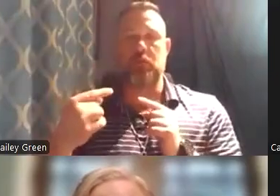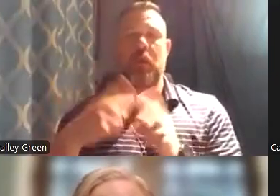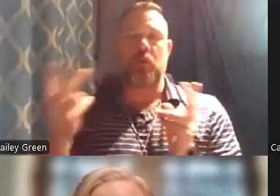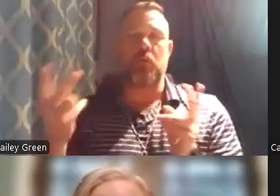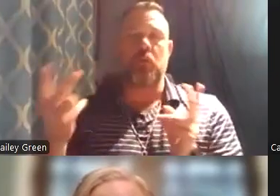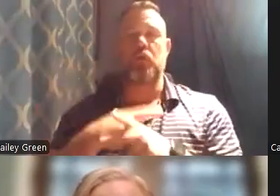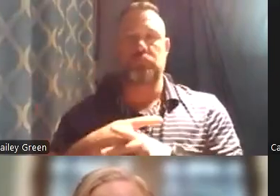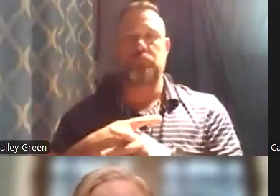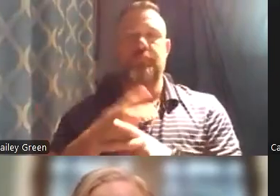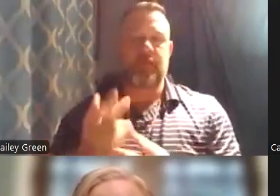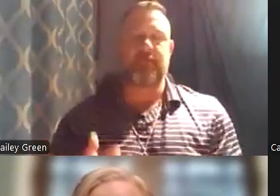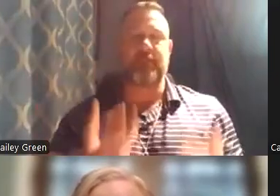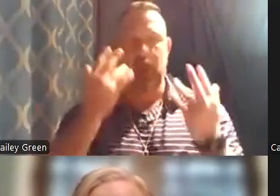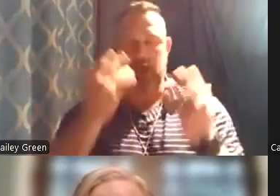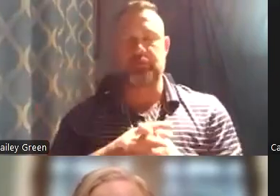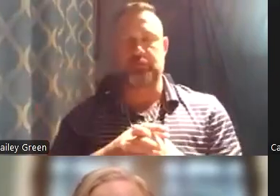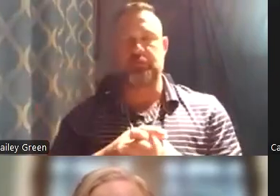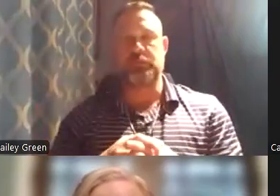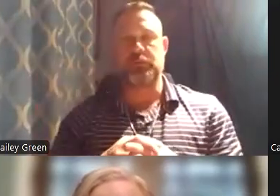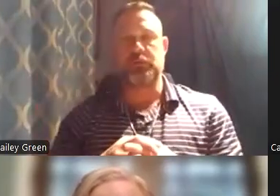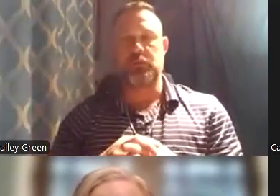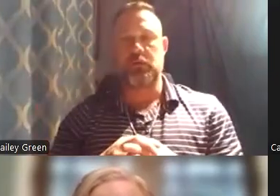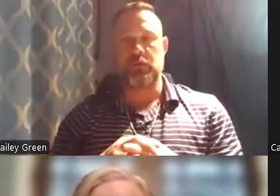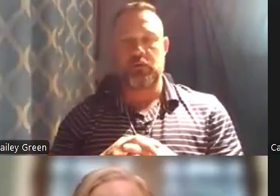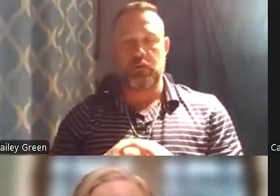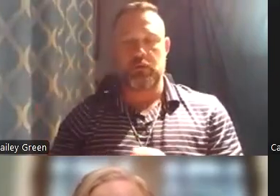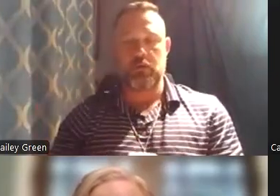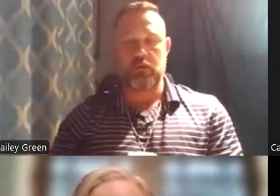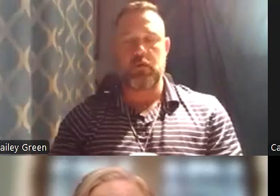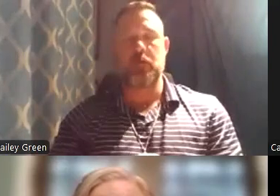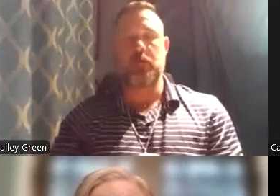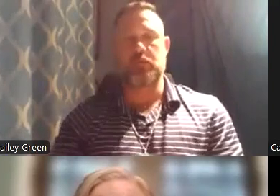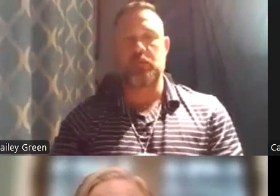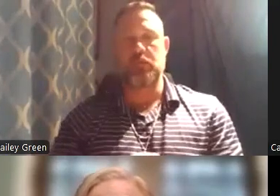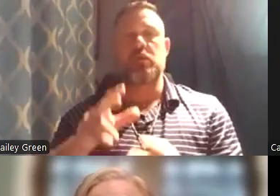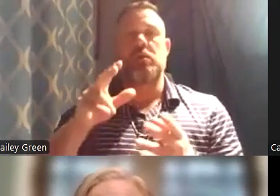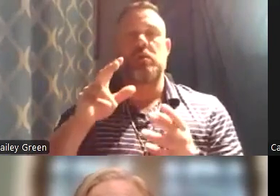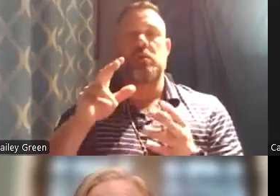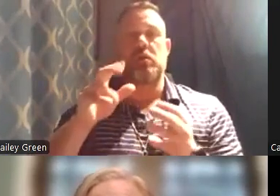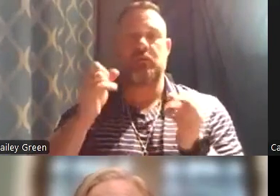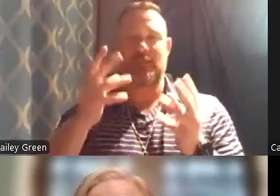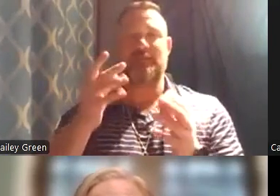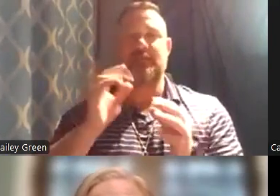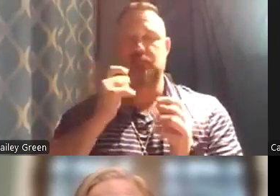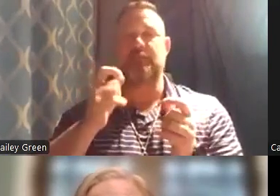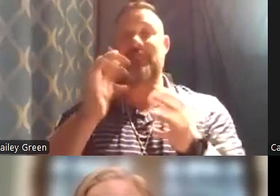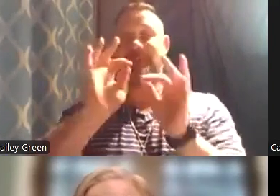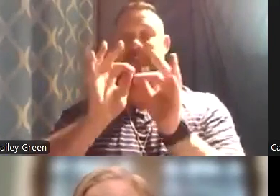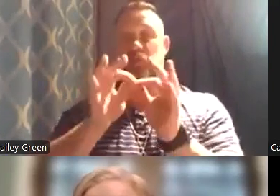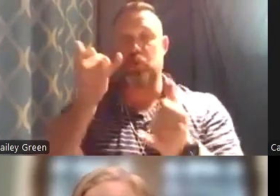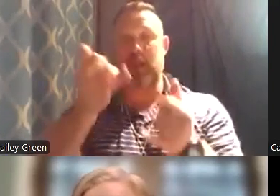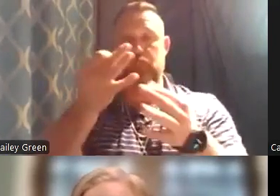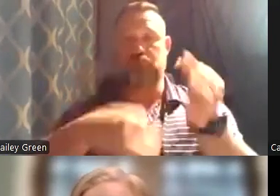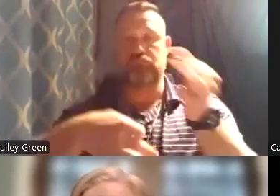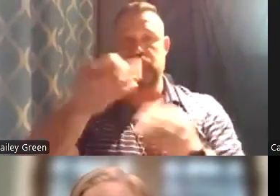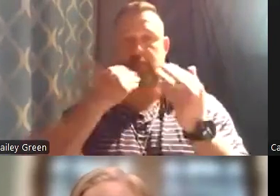the wildfires in Los Angeles. So I just think there's lots of interesting things to say. I wonder if we